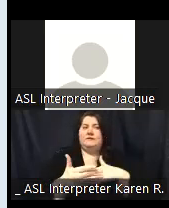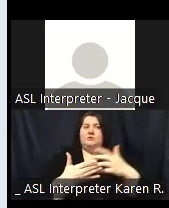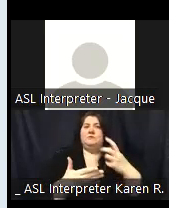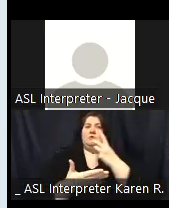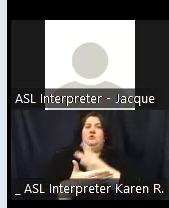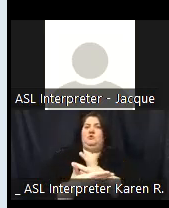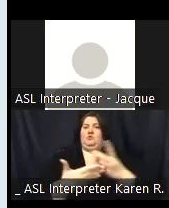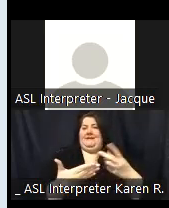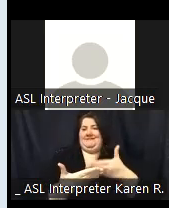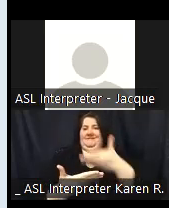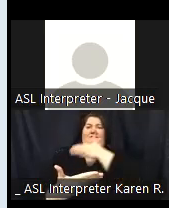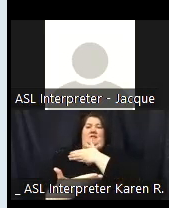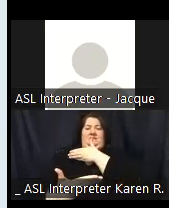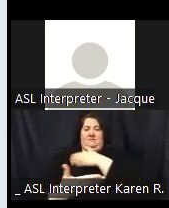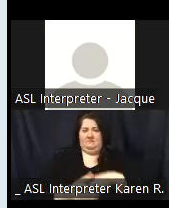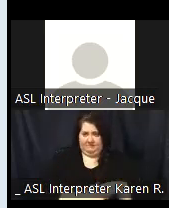advance.